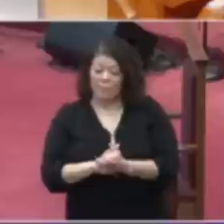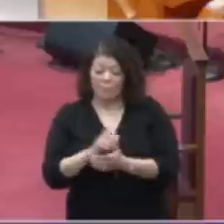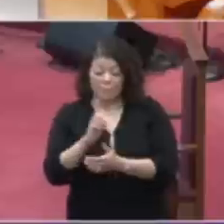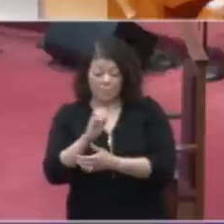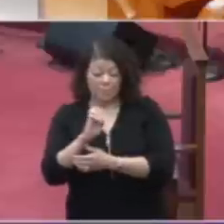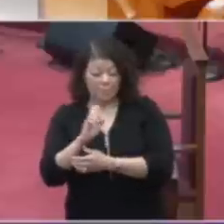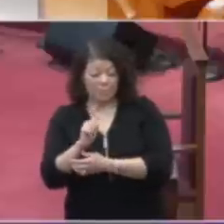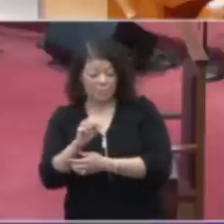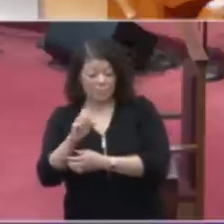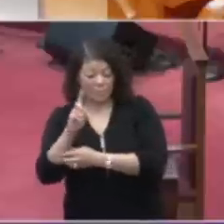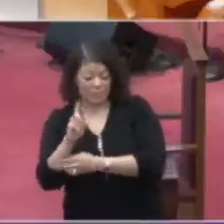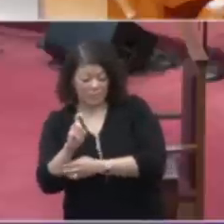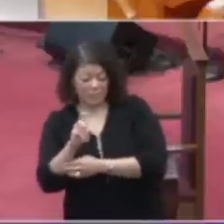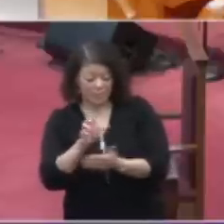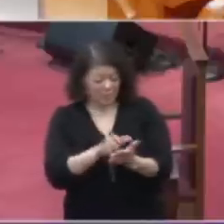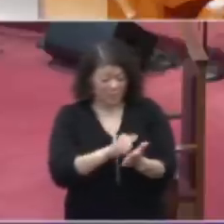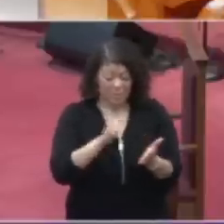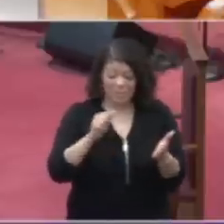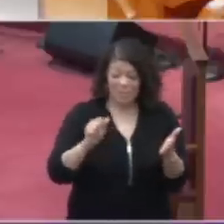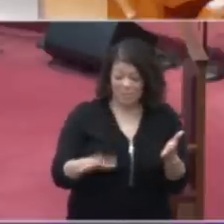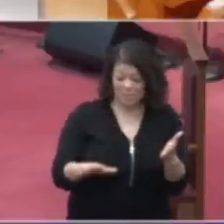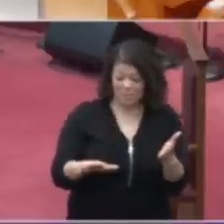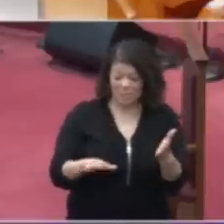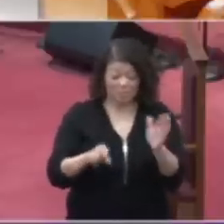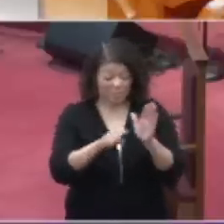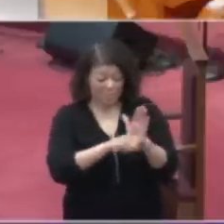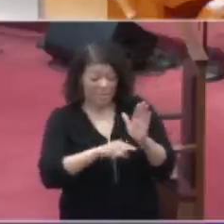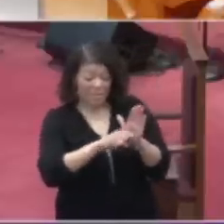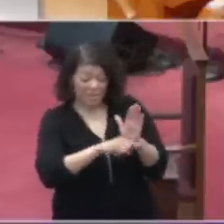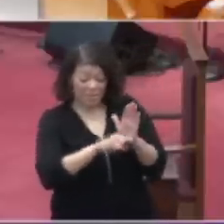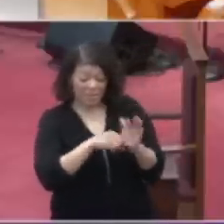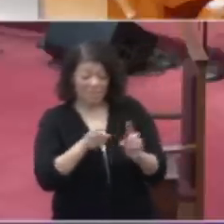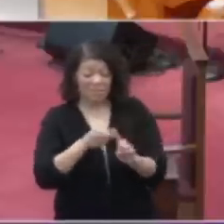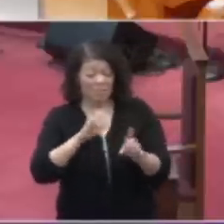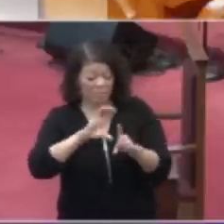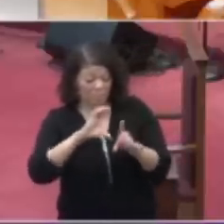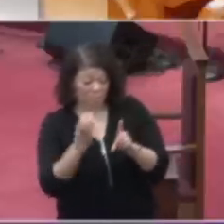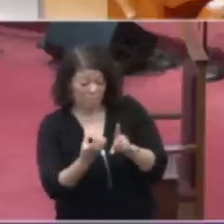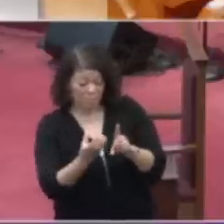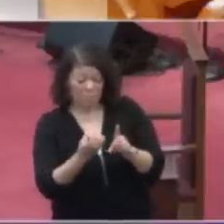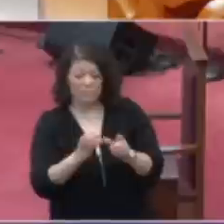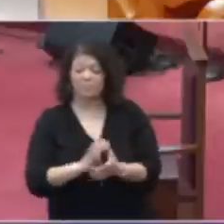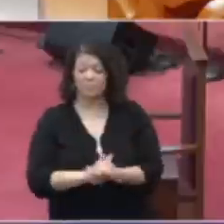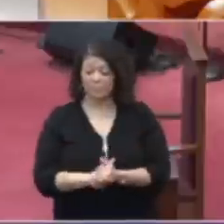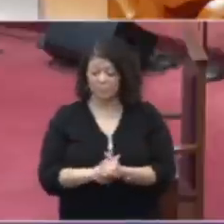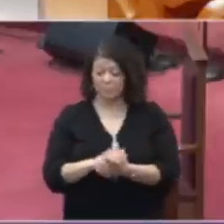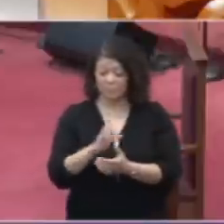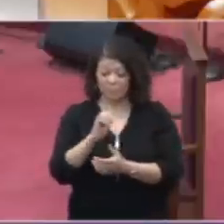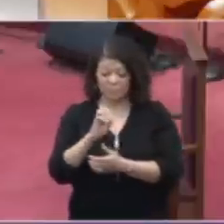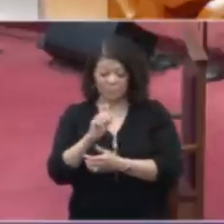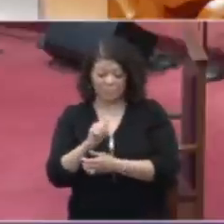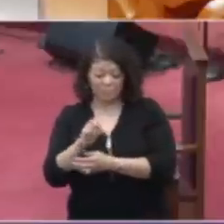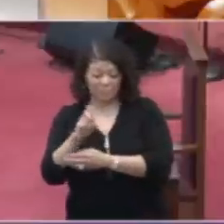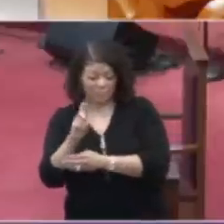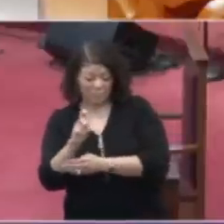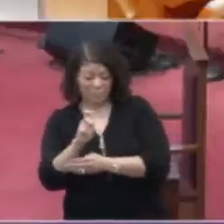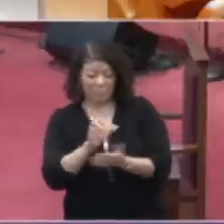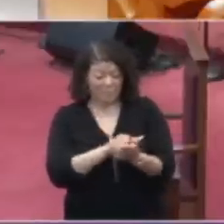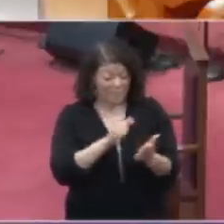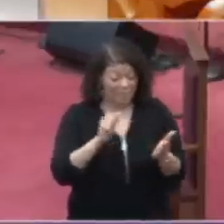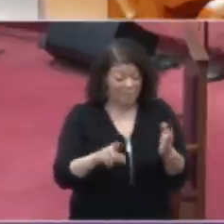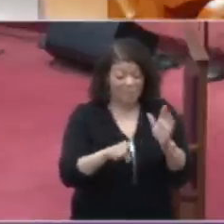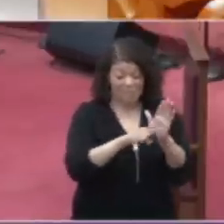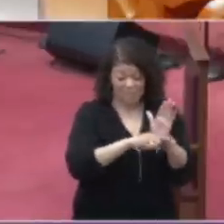detoxify you from the toxicity of the culture. To detoxify you, that you